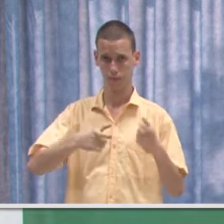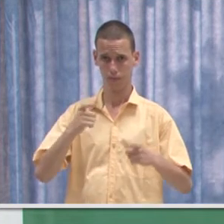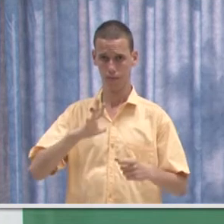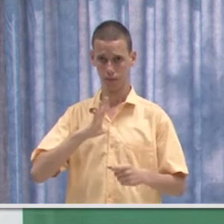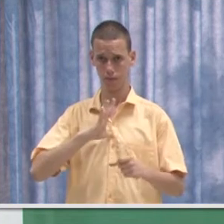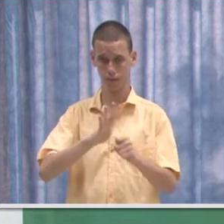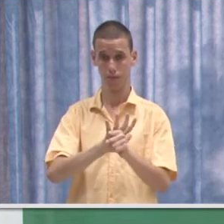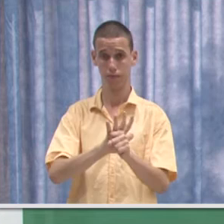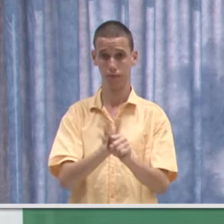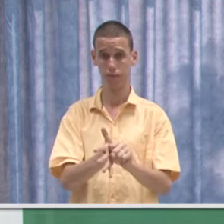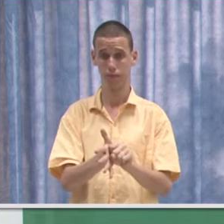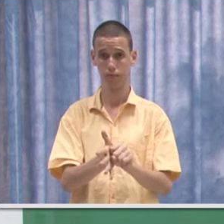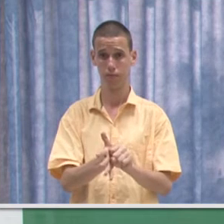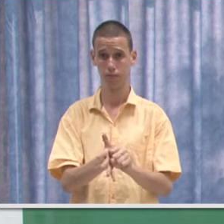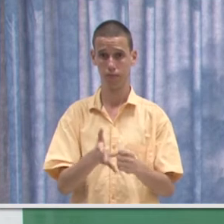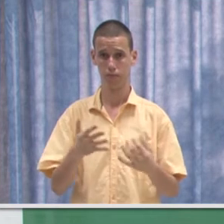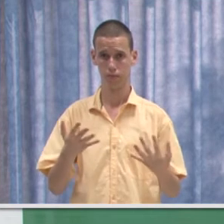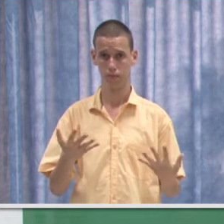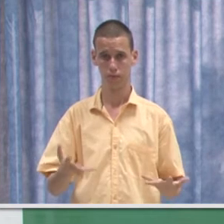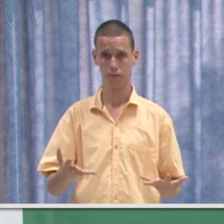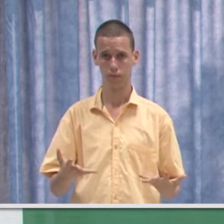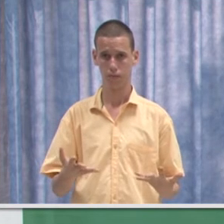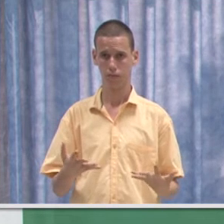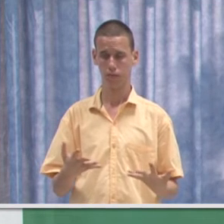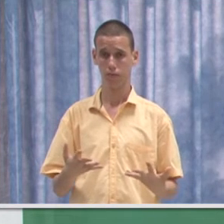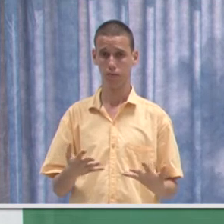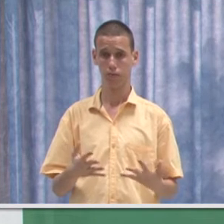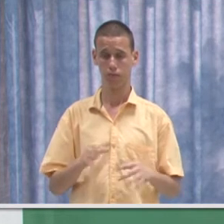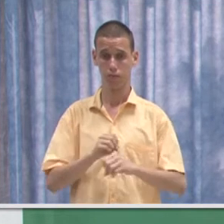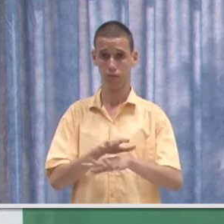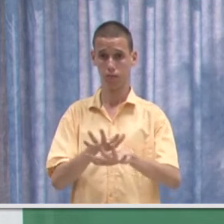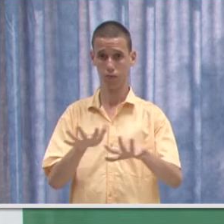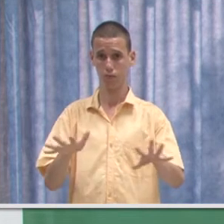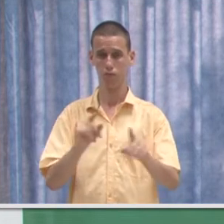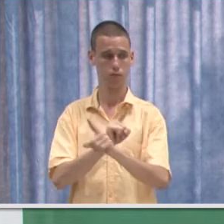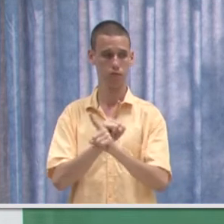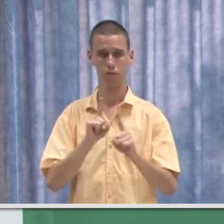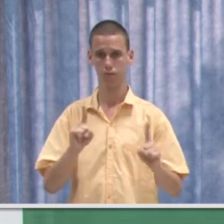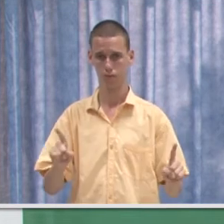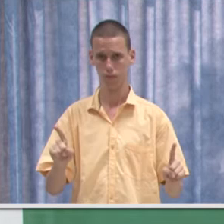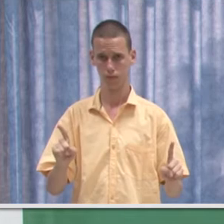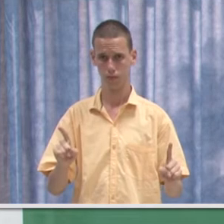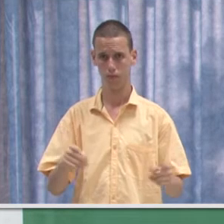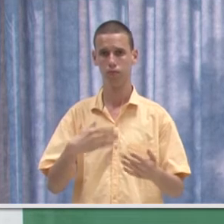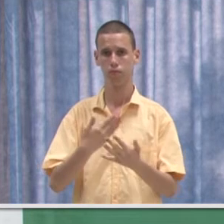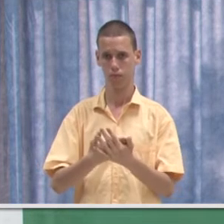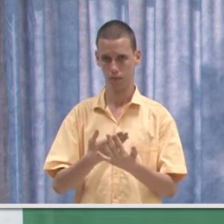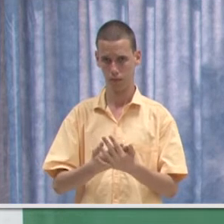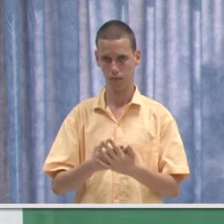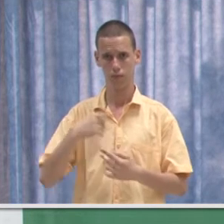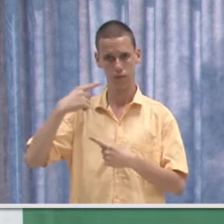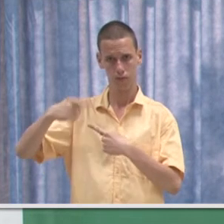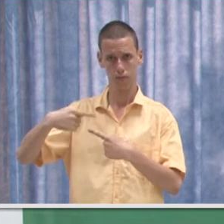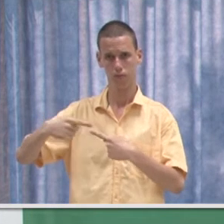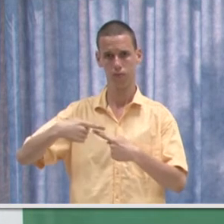may reduce the number of days that you are sick, but it does not necessarily affect the outcome. What it does, though,